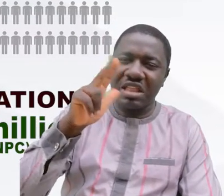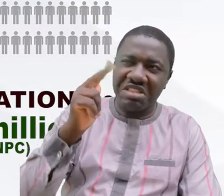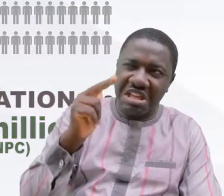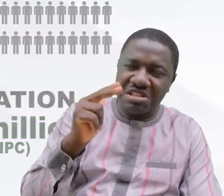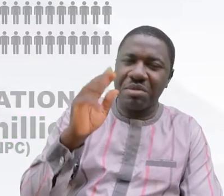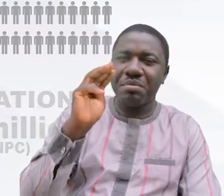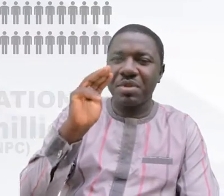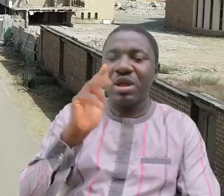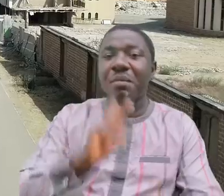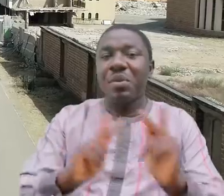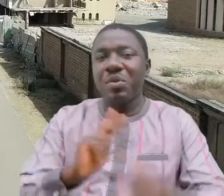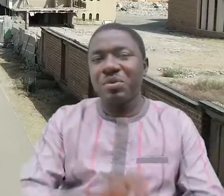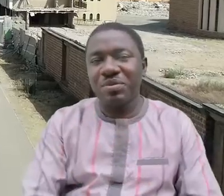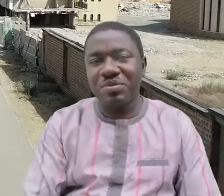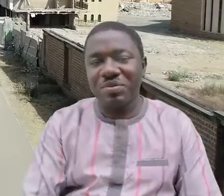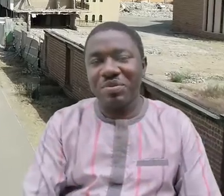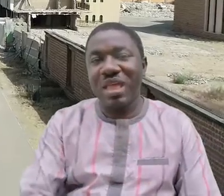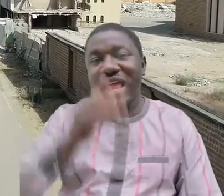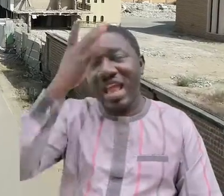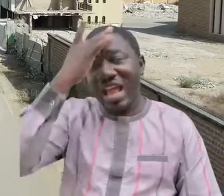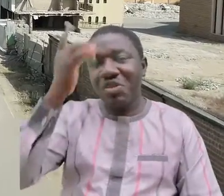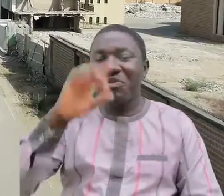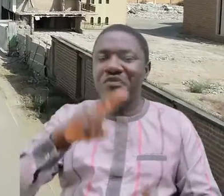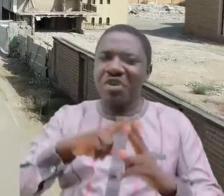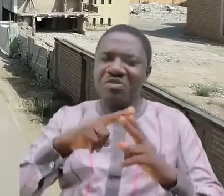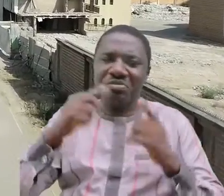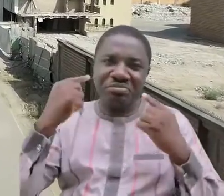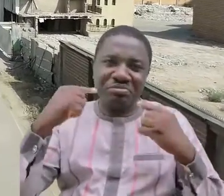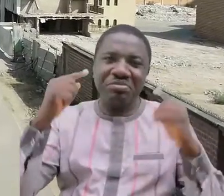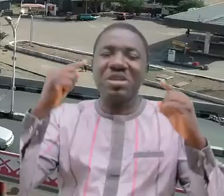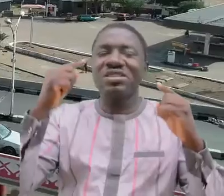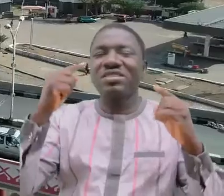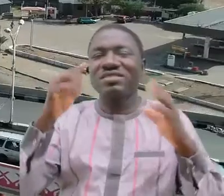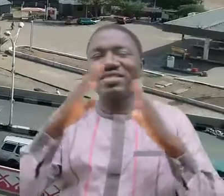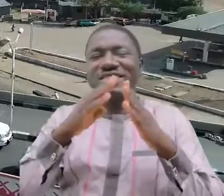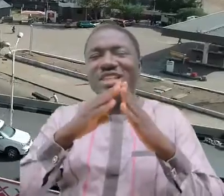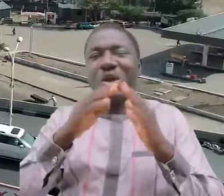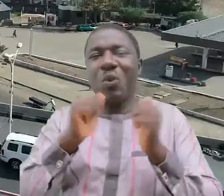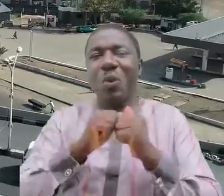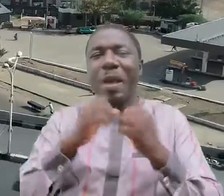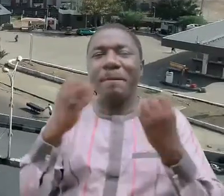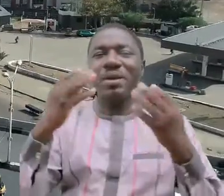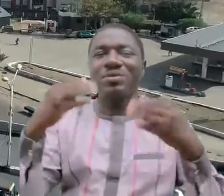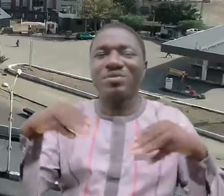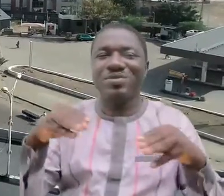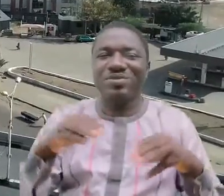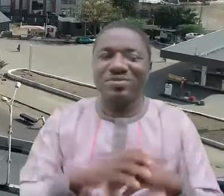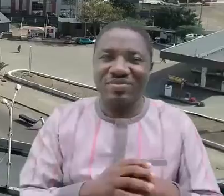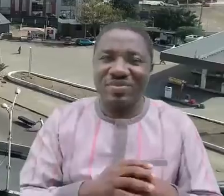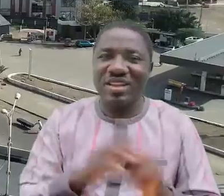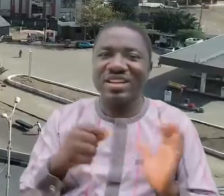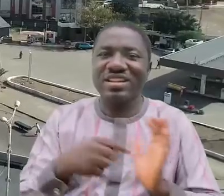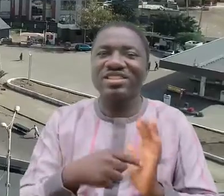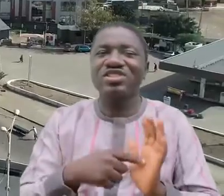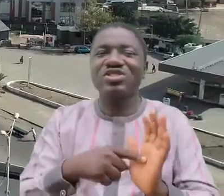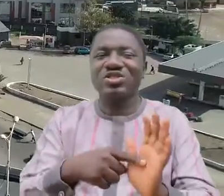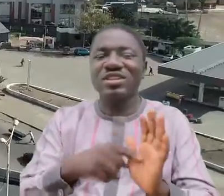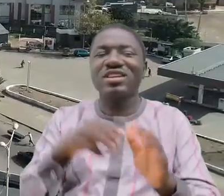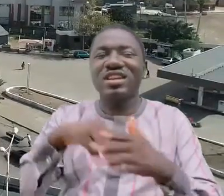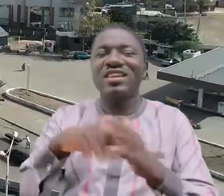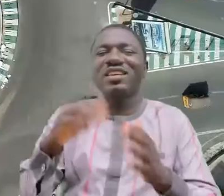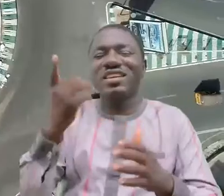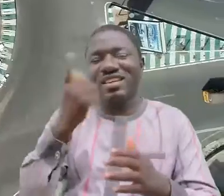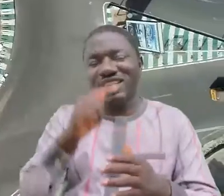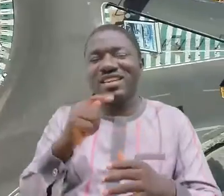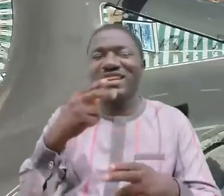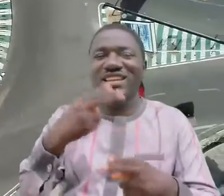million inhabitants. Kano is a successful city with buzzing markets. This reflects in the state's